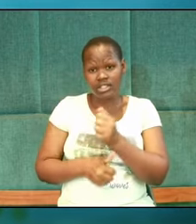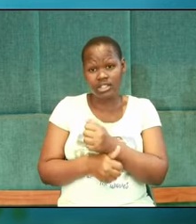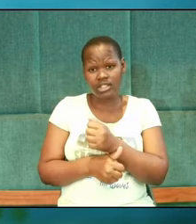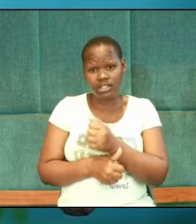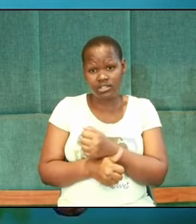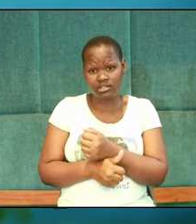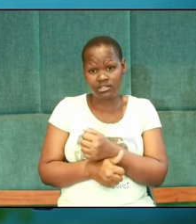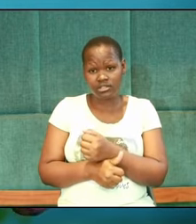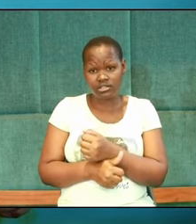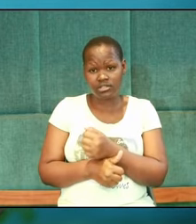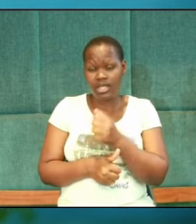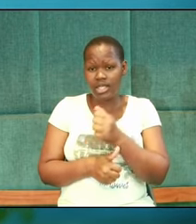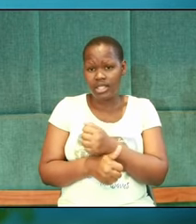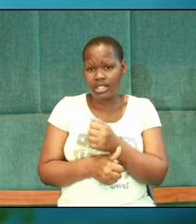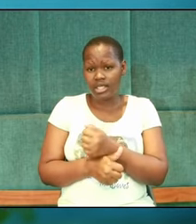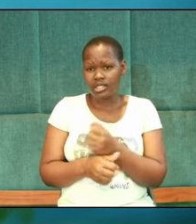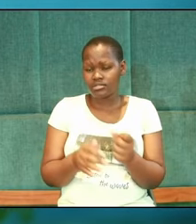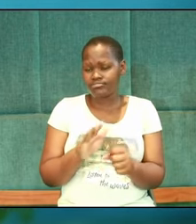It's dangerous.